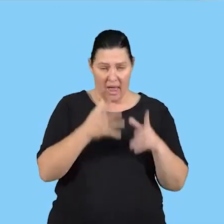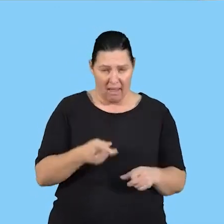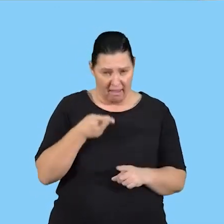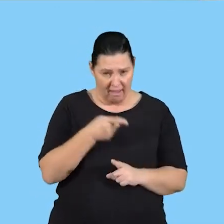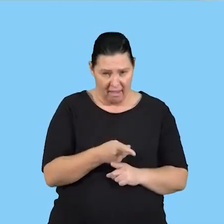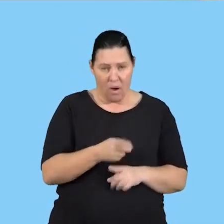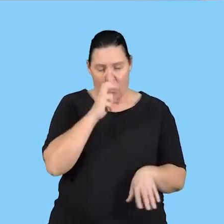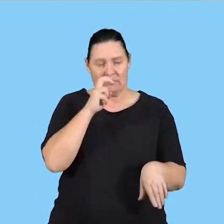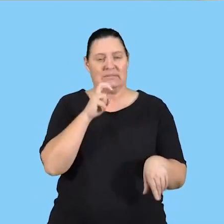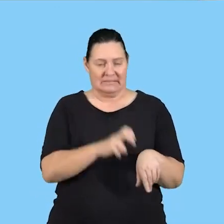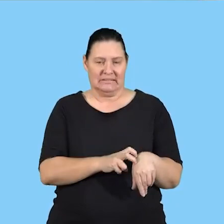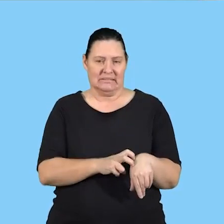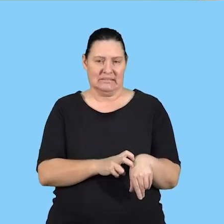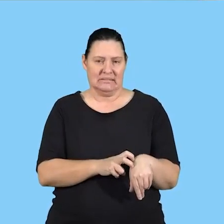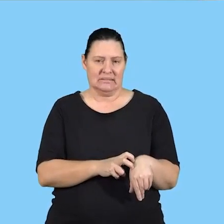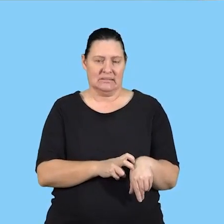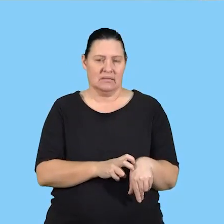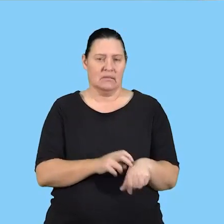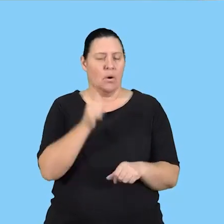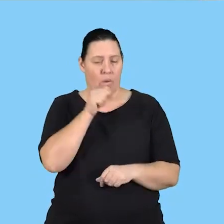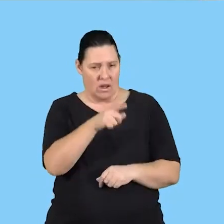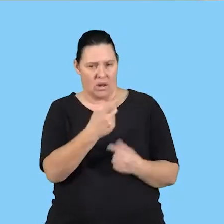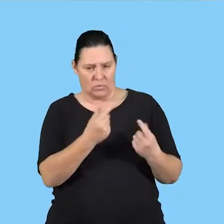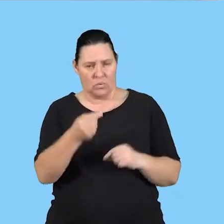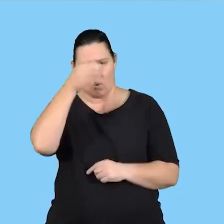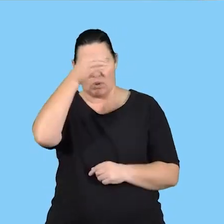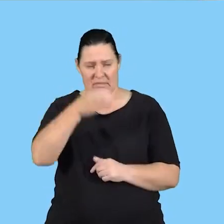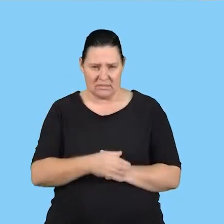are going to need this when they are dealing with this